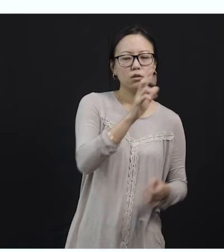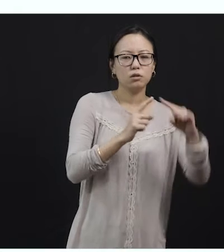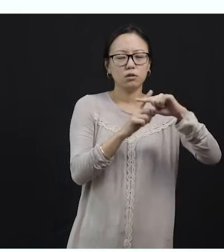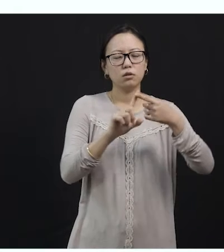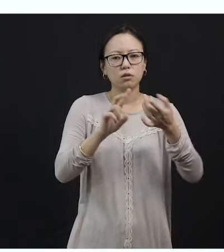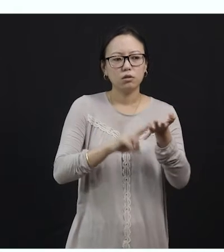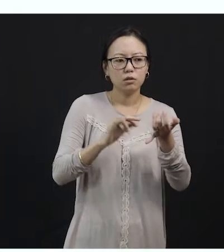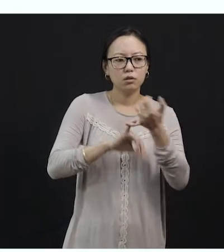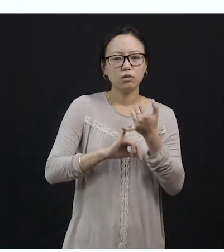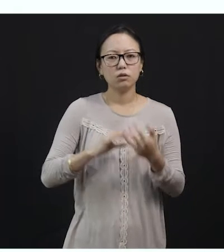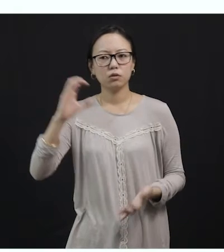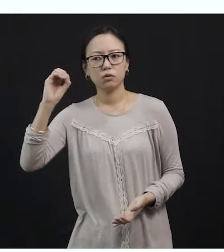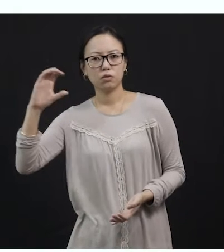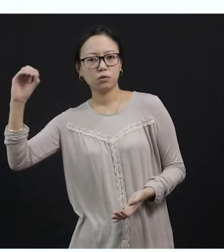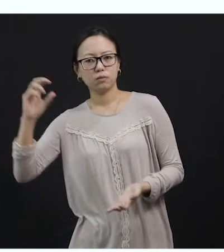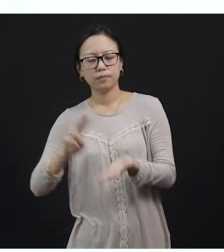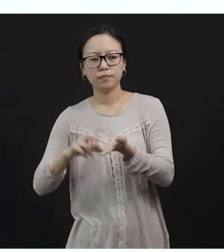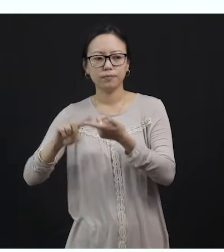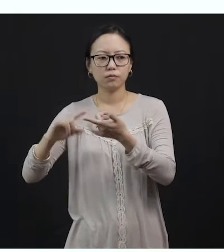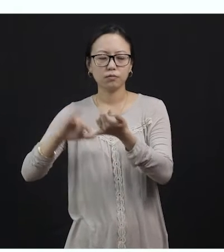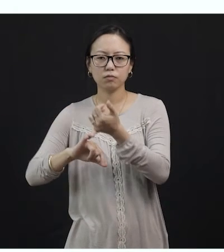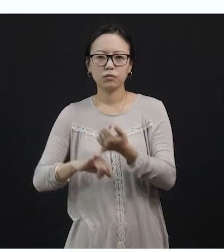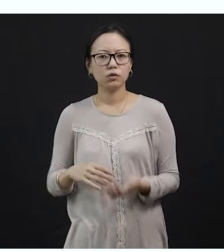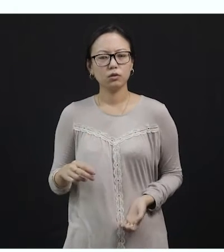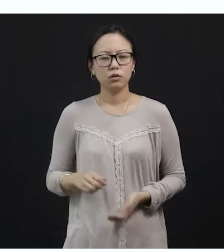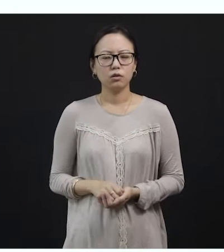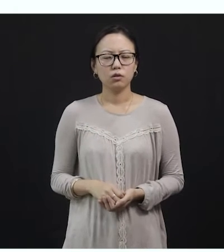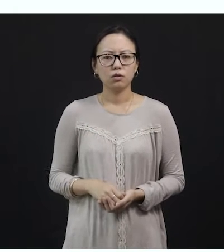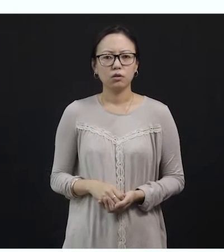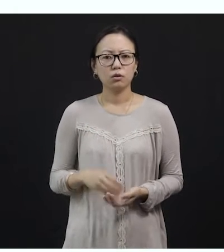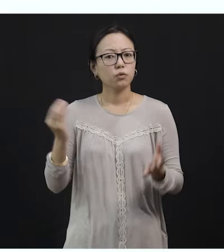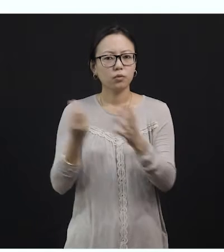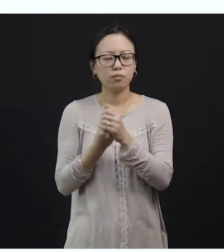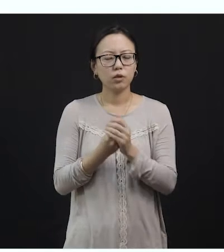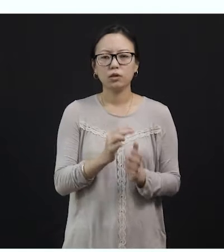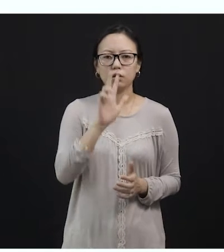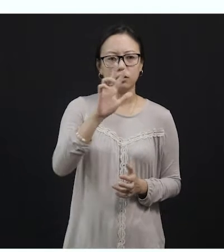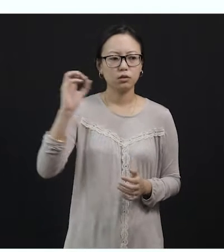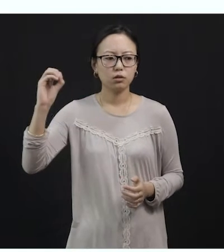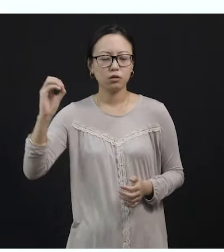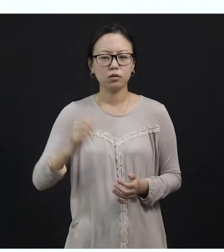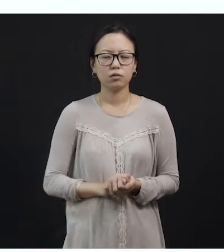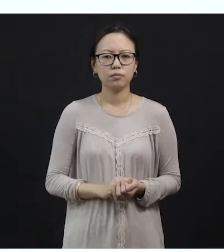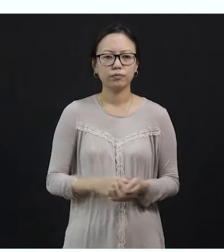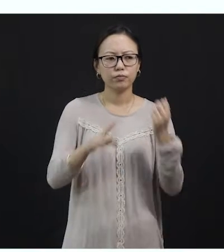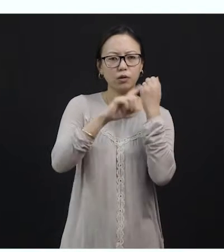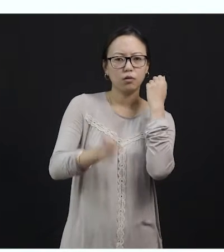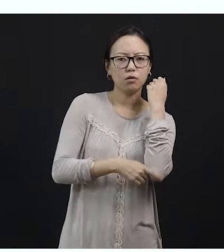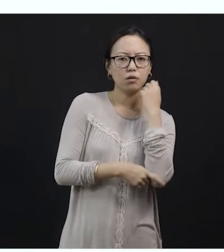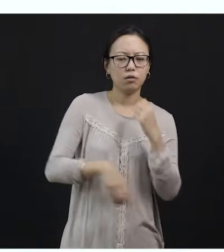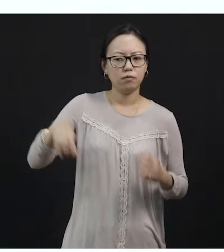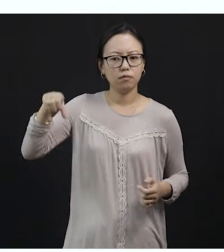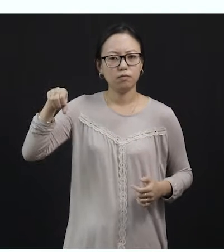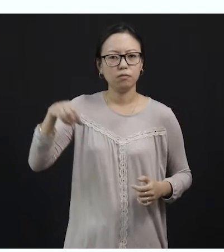and when you combine, you get 80. Okay, children? And finally, we have 9 blue